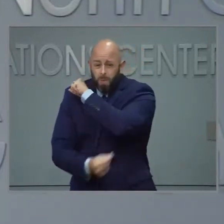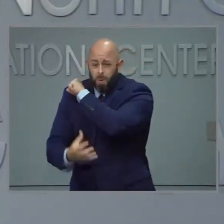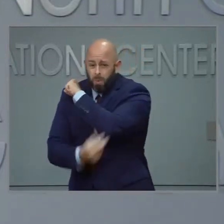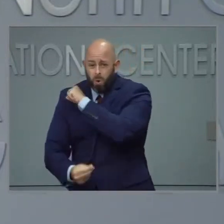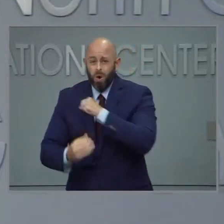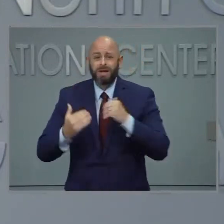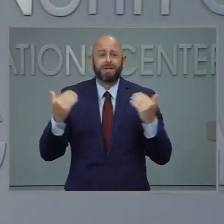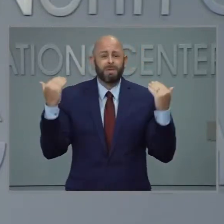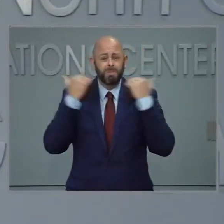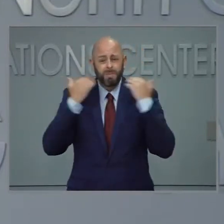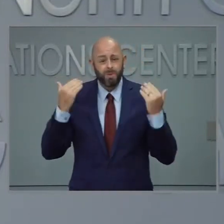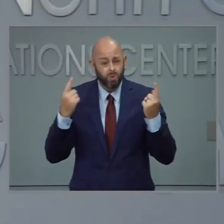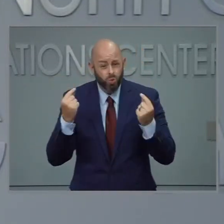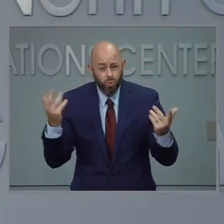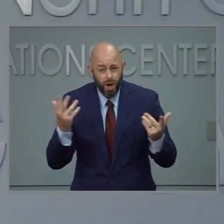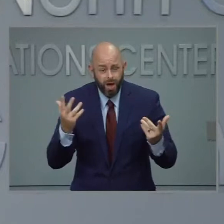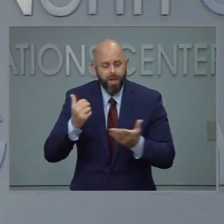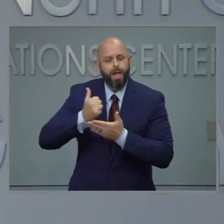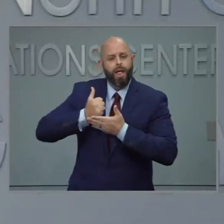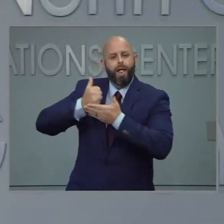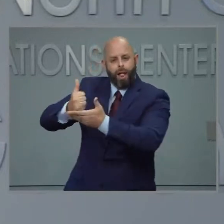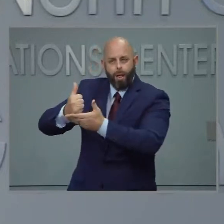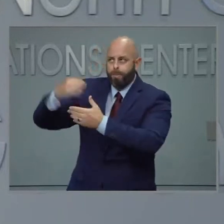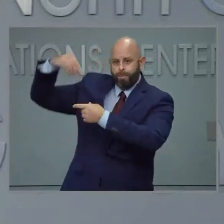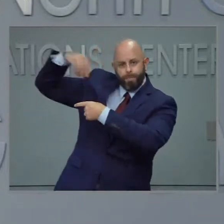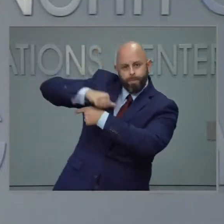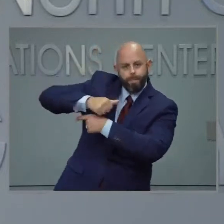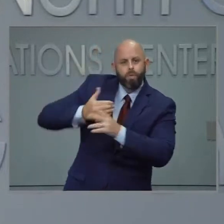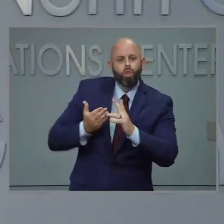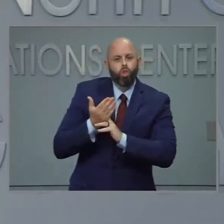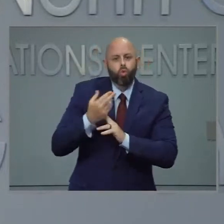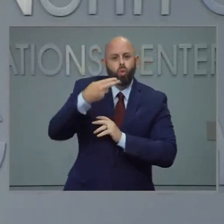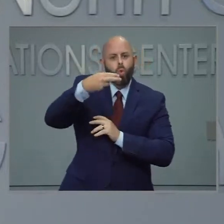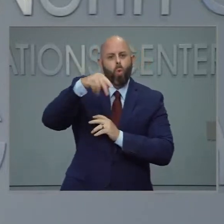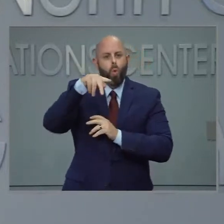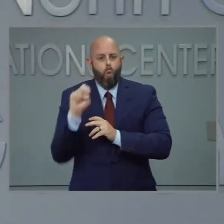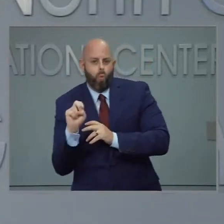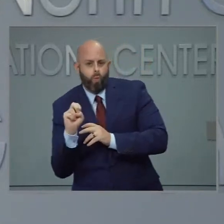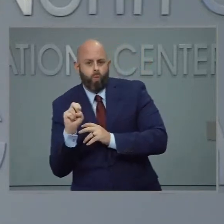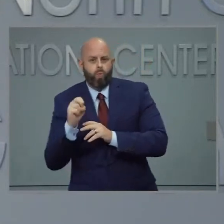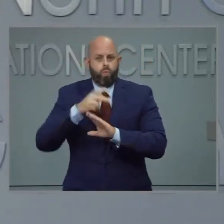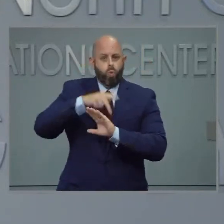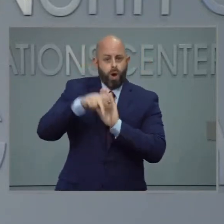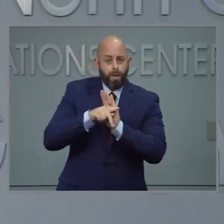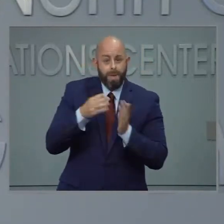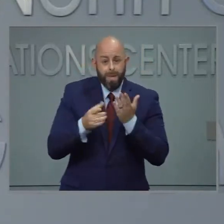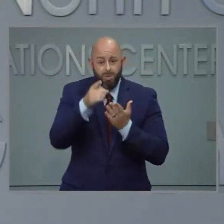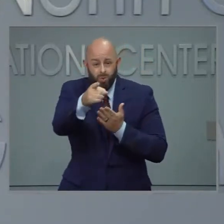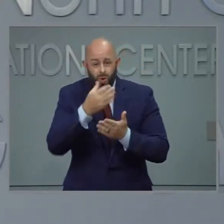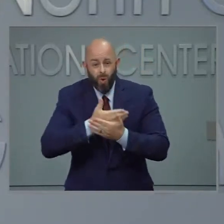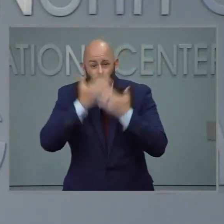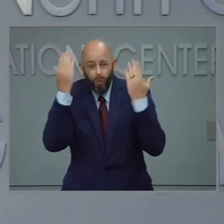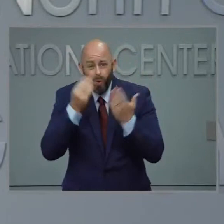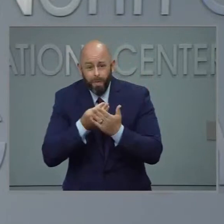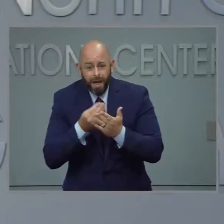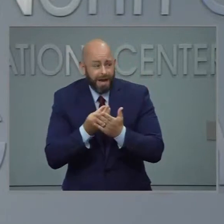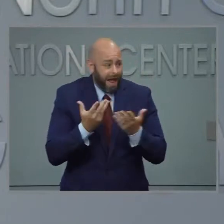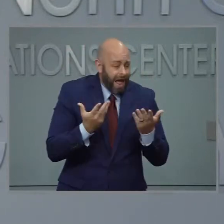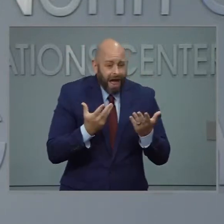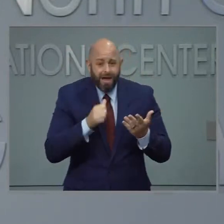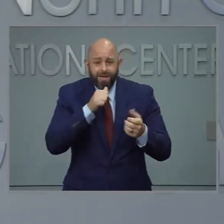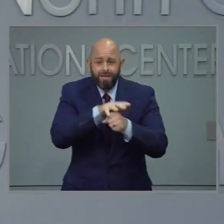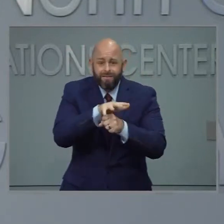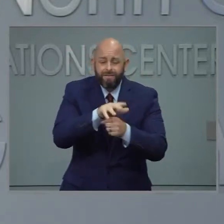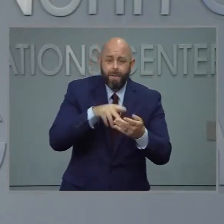with the lights on. So please remember, if COVID has hit you in the pocketbook so that you can't pay rent or